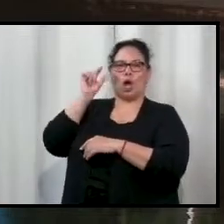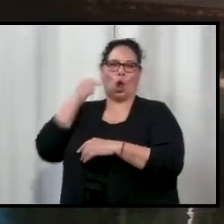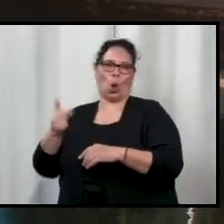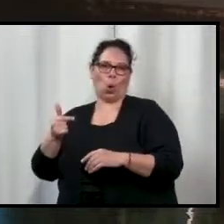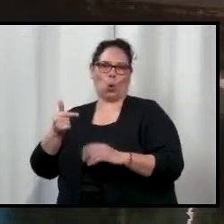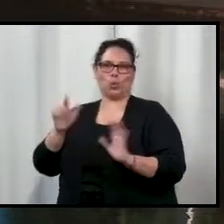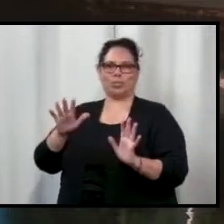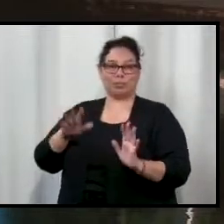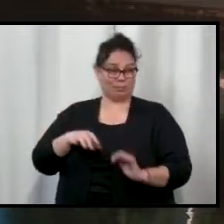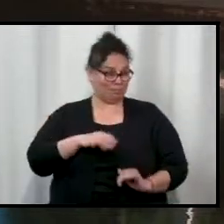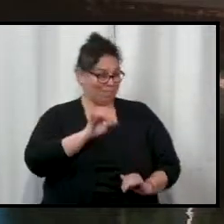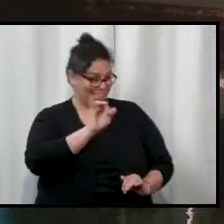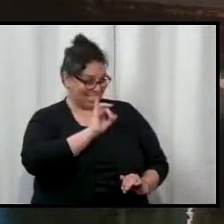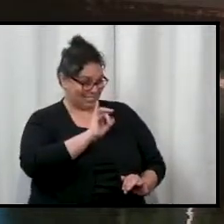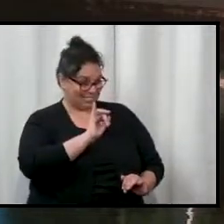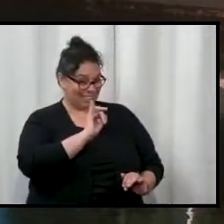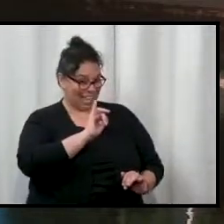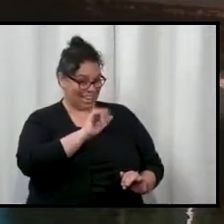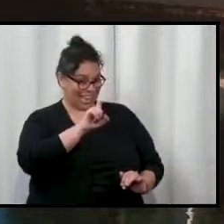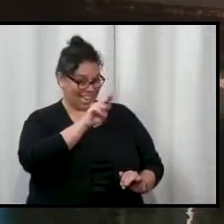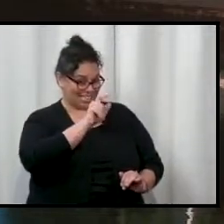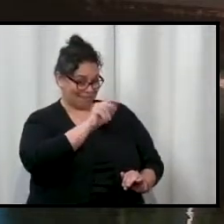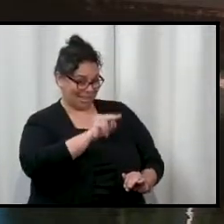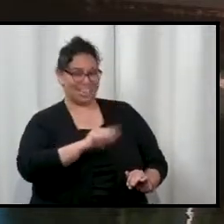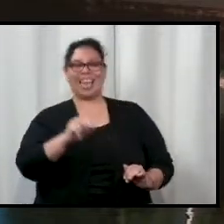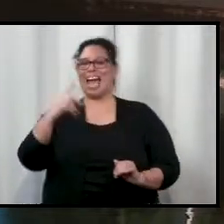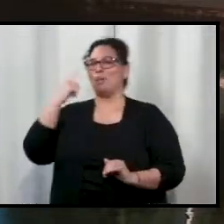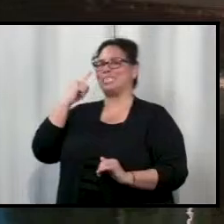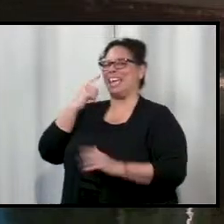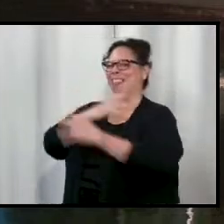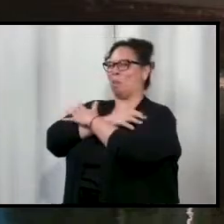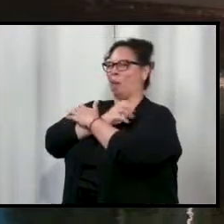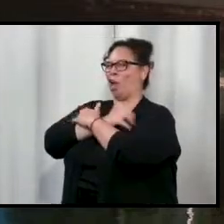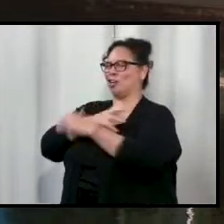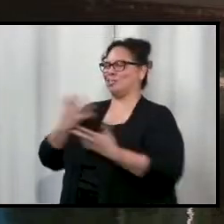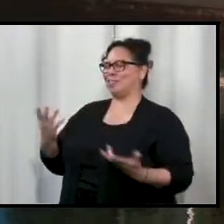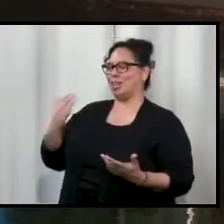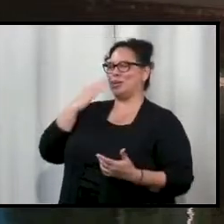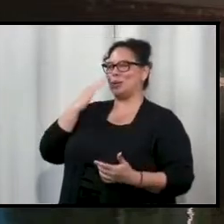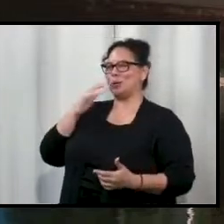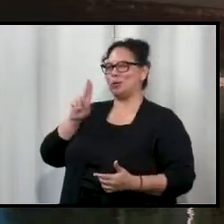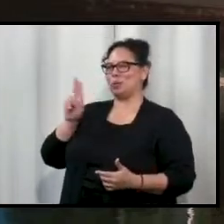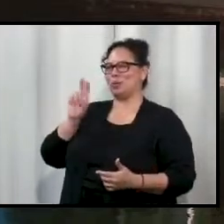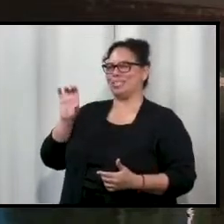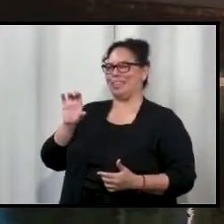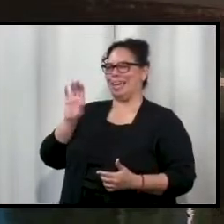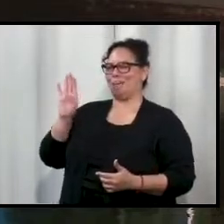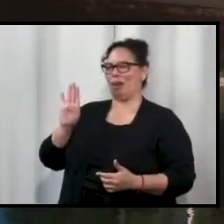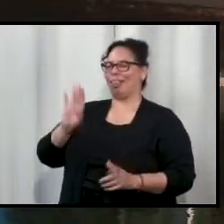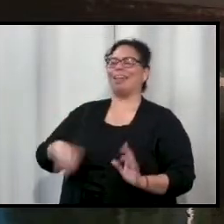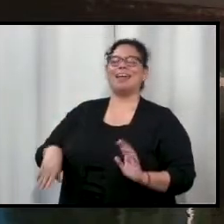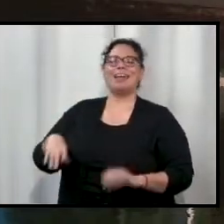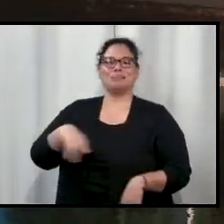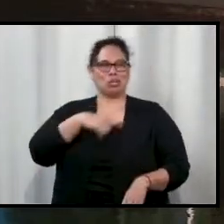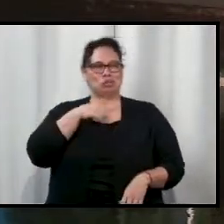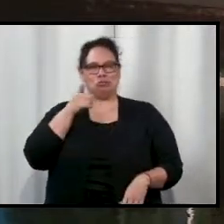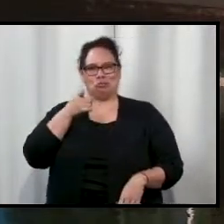wanted amazing Like blue. the X-Men, blue team, gold team. I was thinking more of the Bears, but Okay, yeah, all right. I think you can have a Marvel story if you